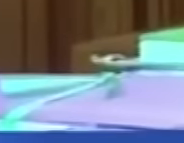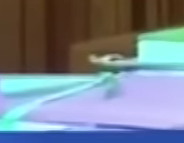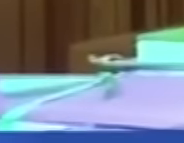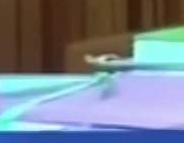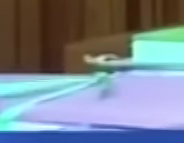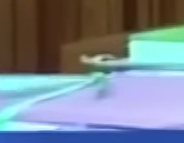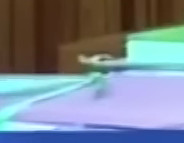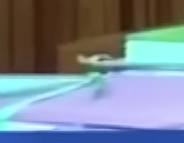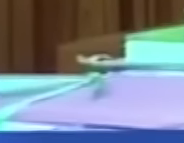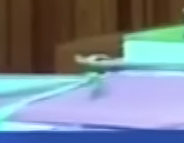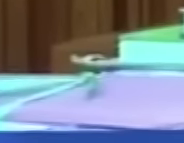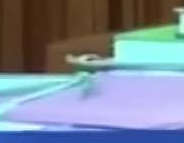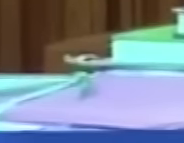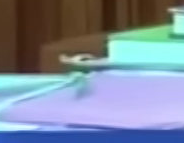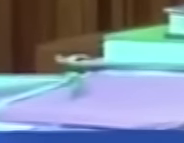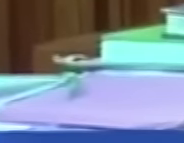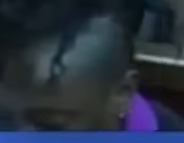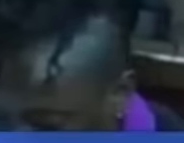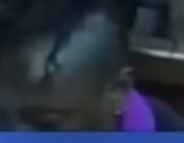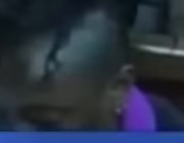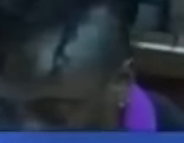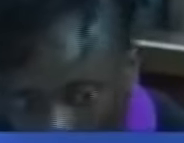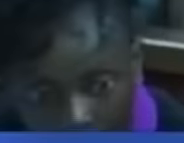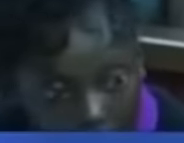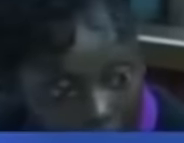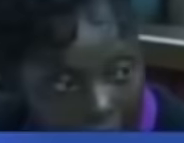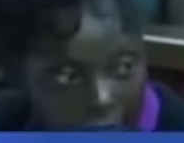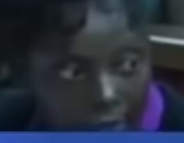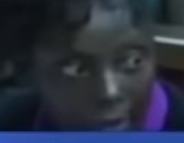On the 12th of May, 2016,